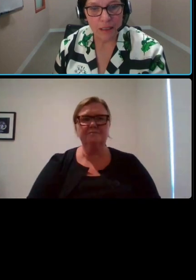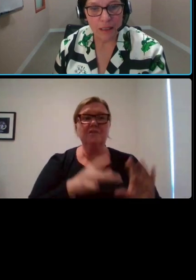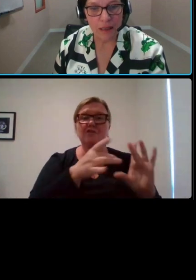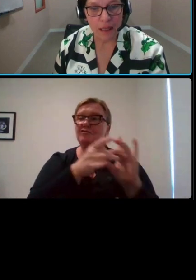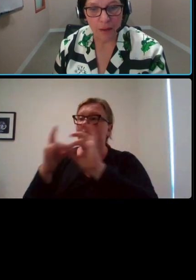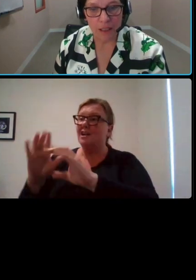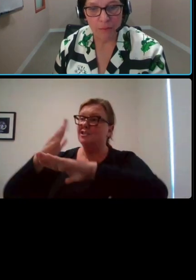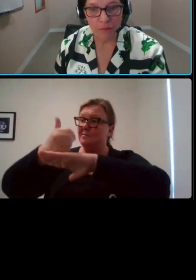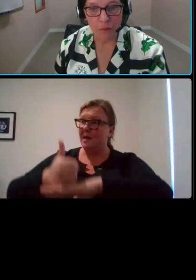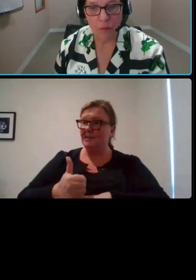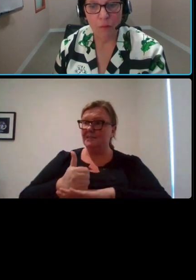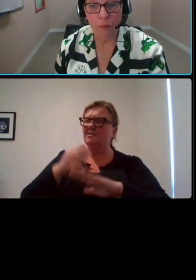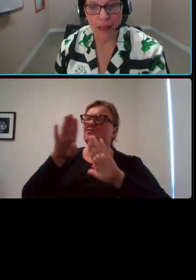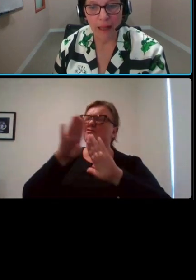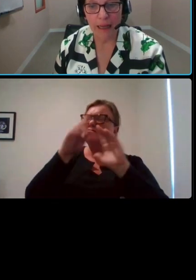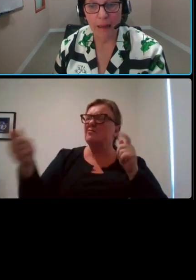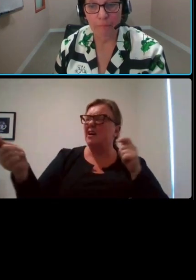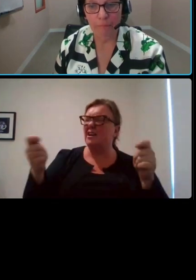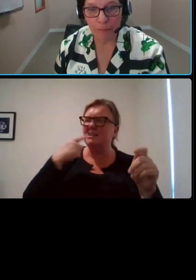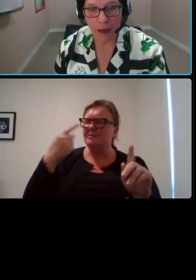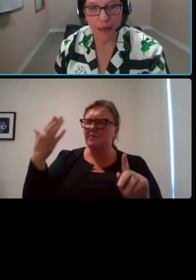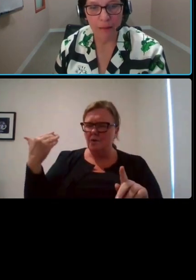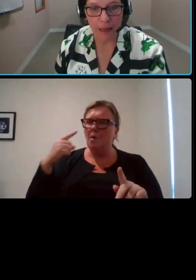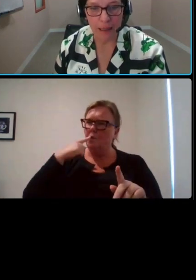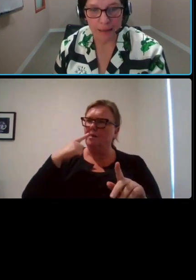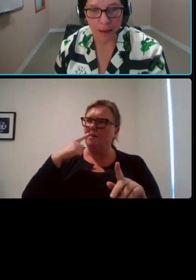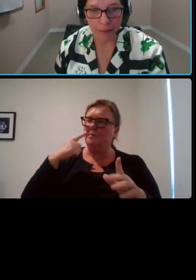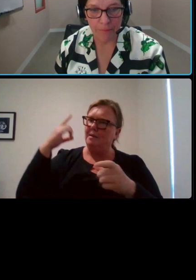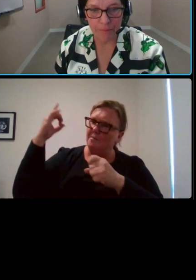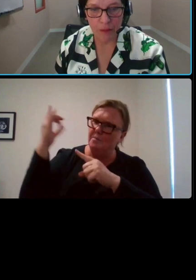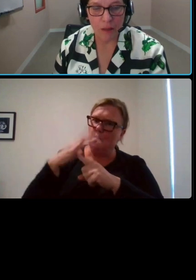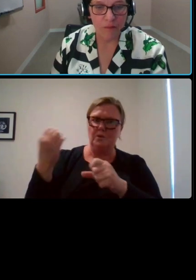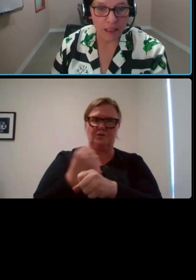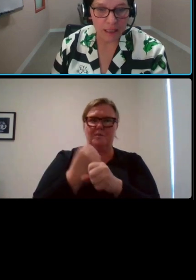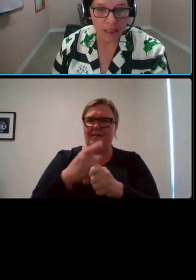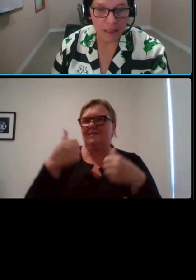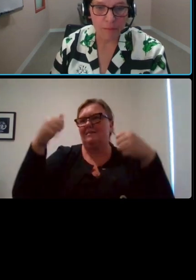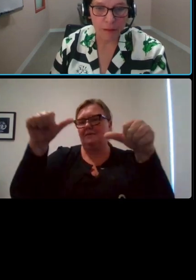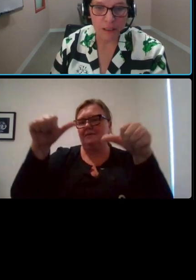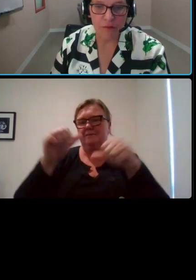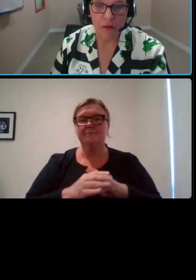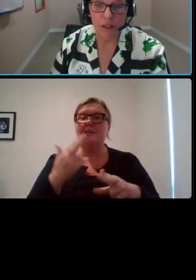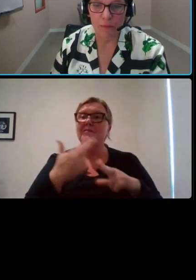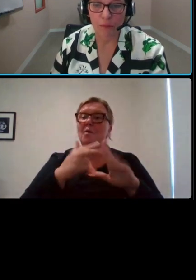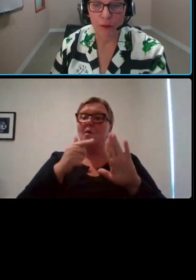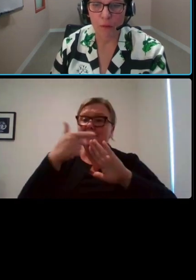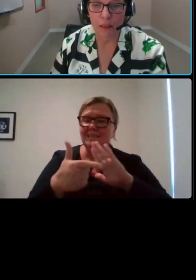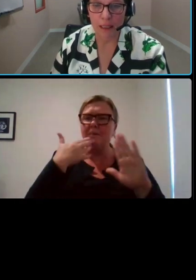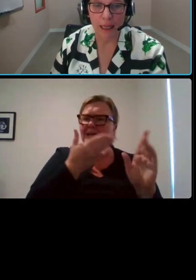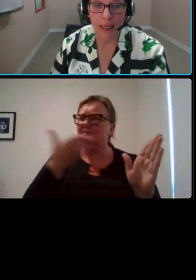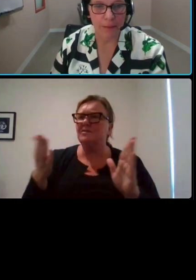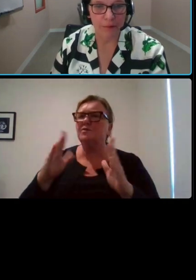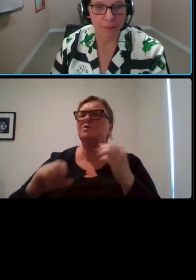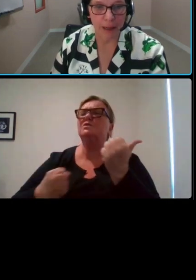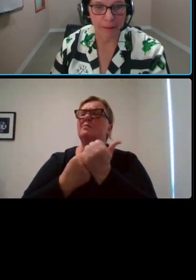Relationship-based regulation that I mentioned before will play a big part in making this happen. For details, please refer to Supporting